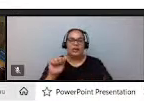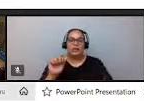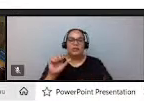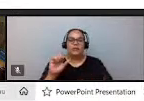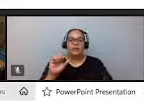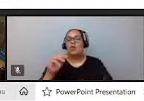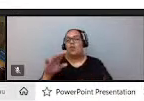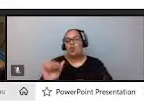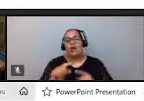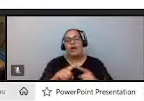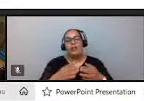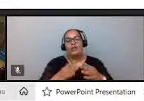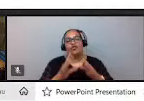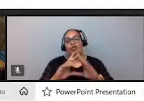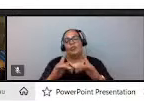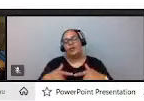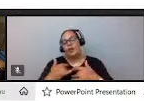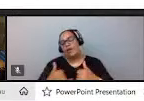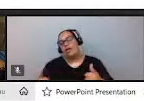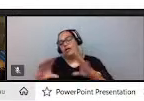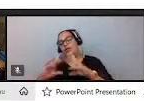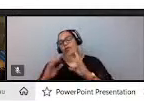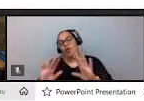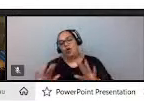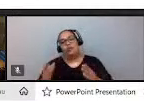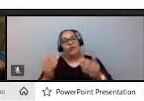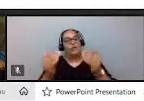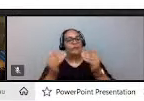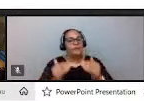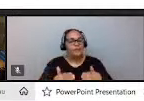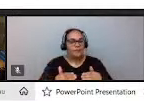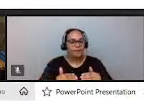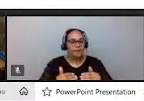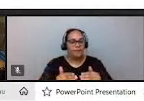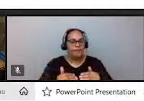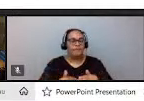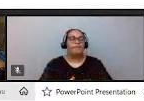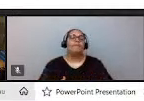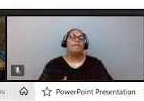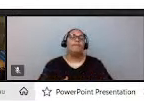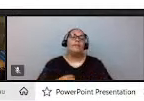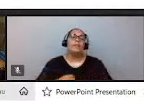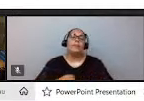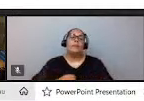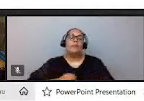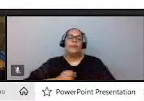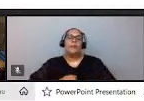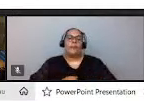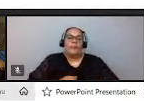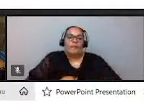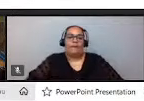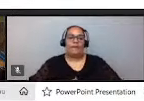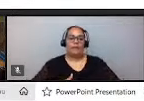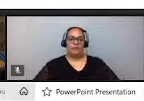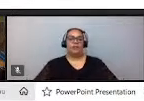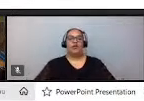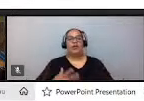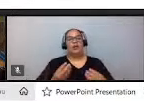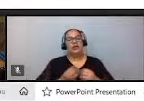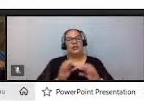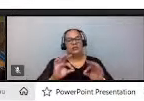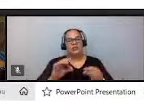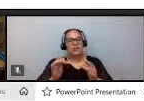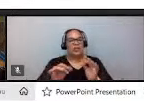the harbor Masters Department uh we can move to the next one please thanks um so touching on something very